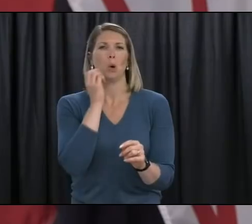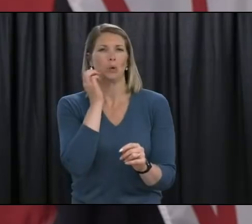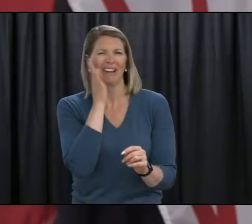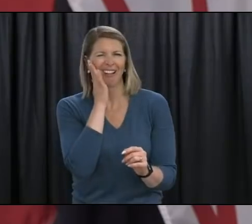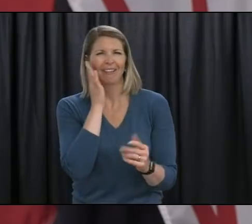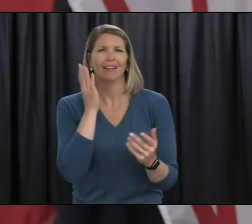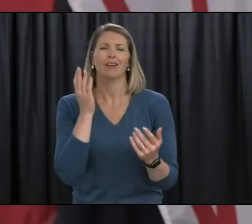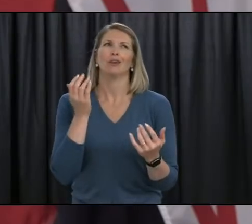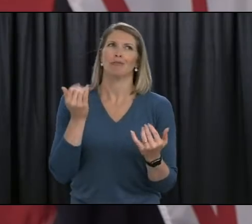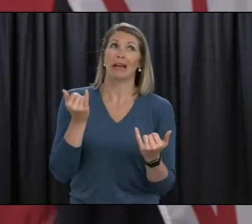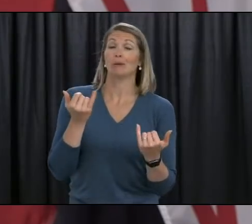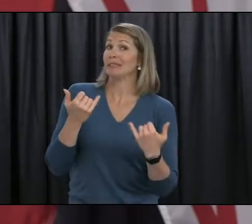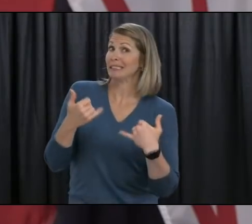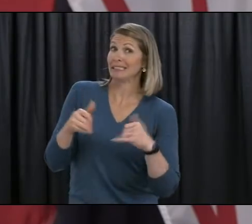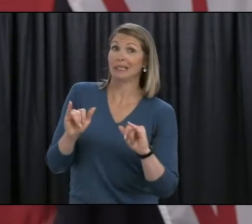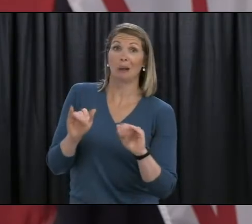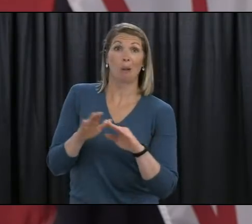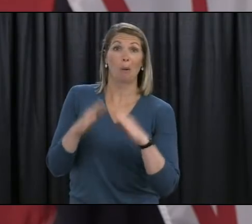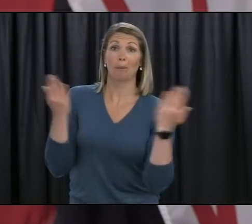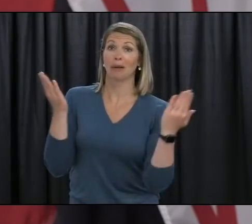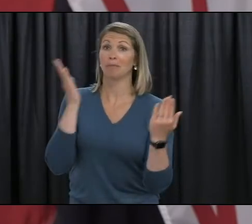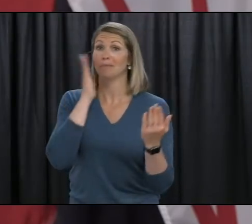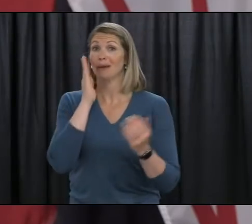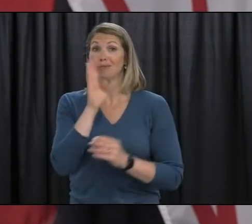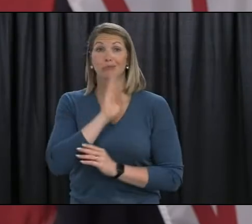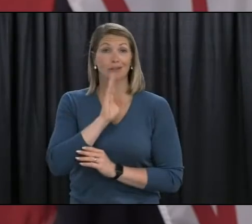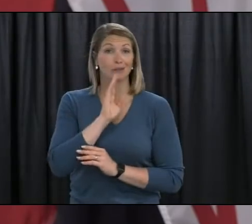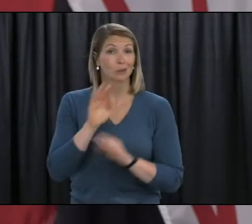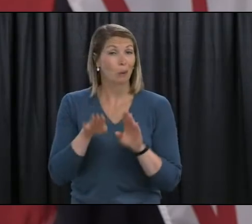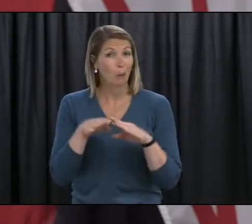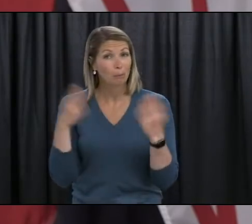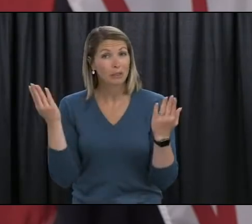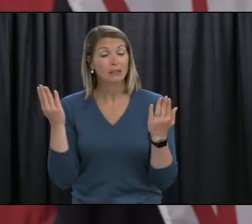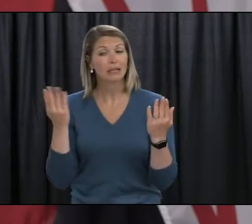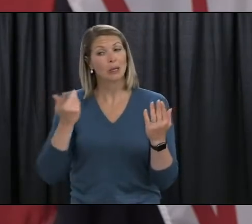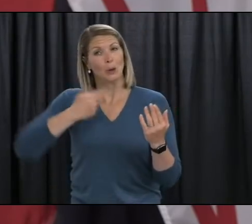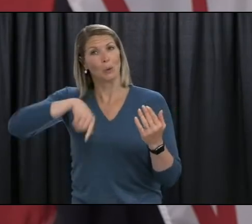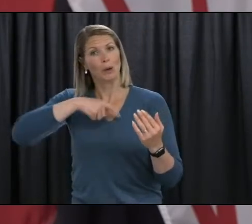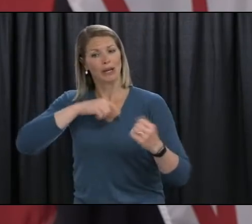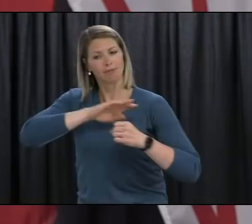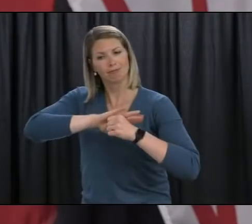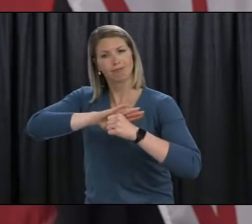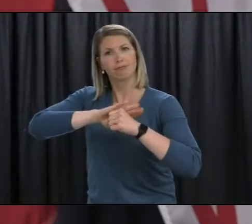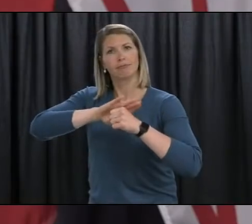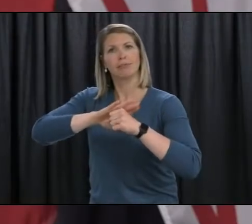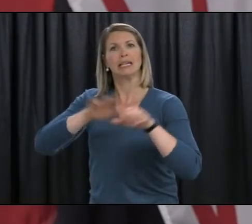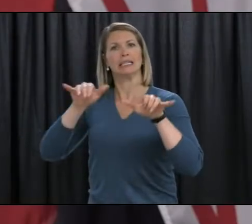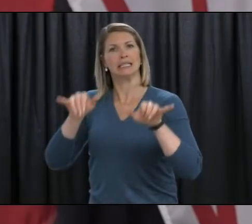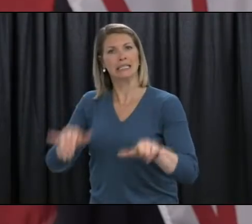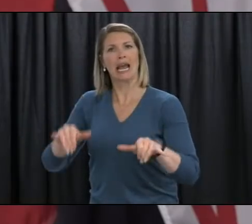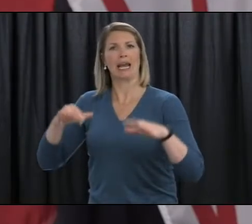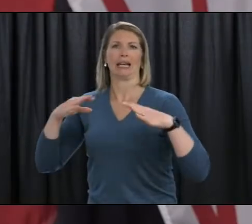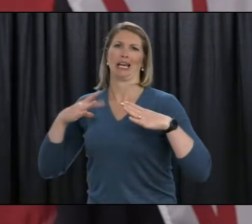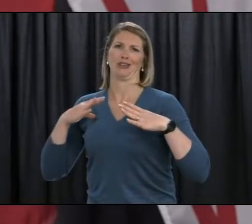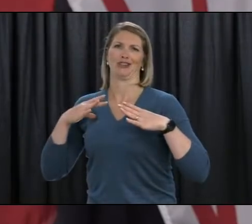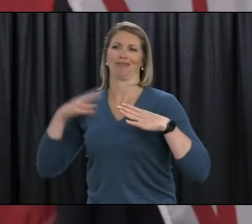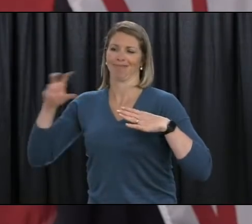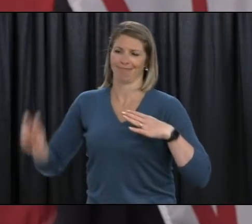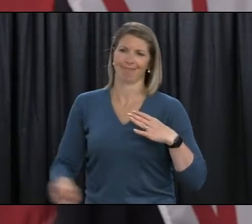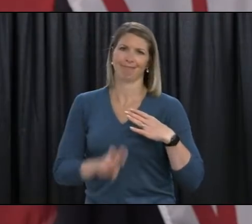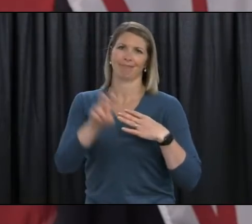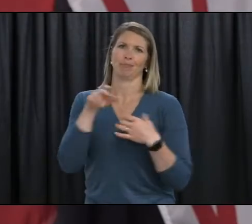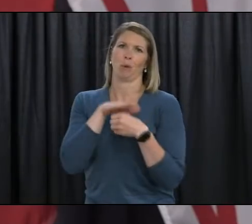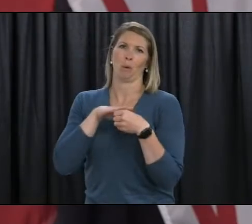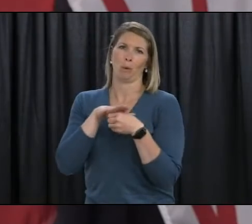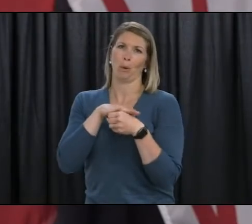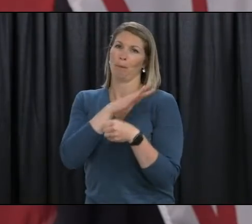So right now, it's opened. It's open now and we'll be promoting a staycation within Newfoundland and Labrador. So that's been out there, so